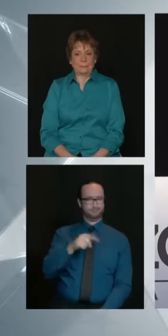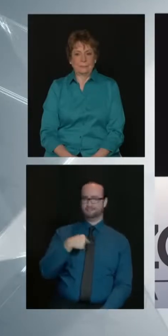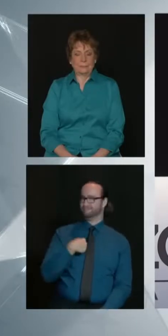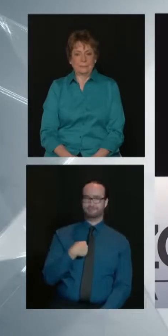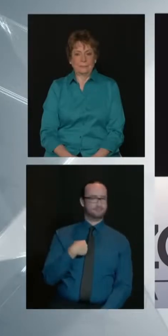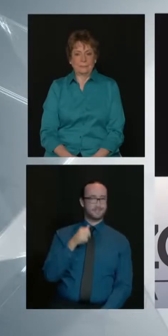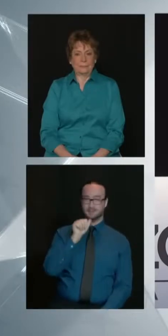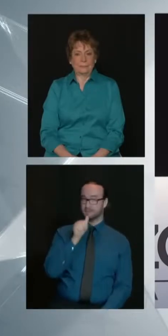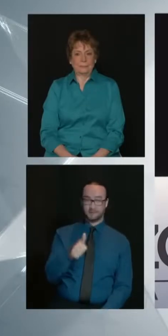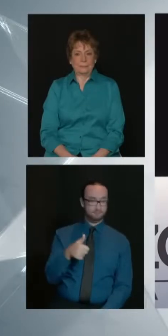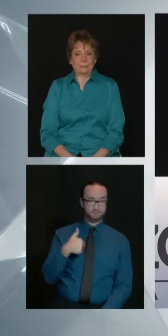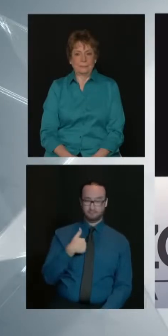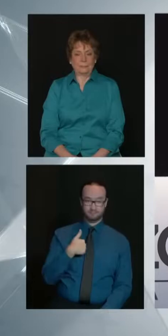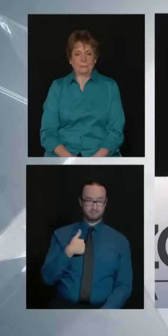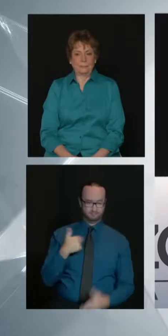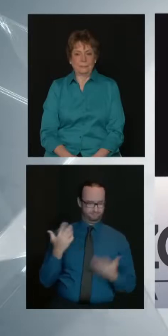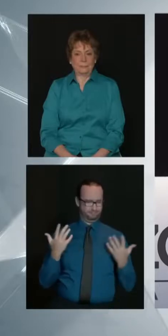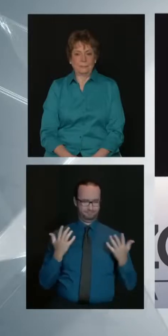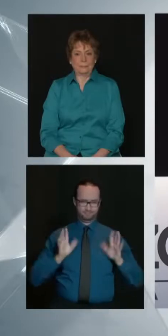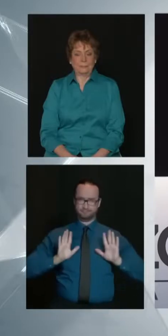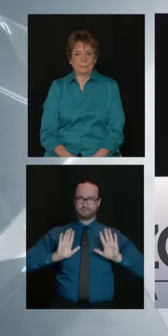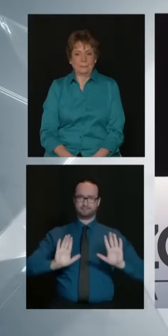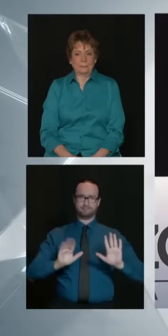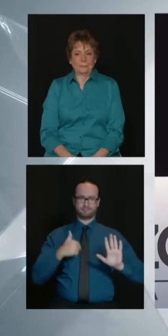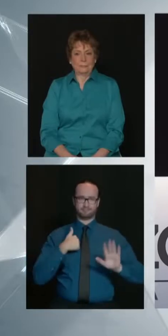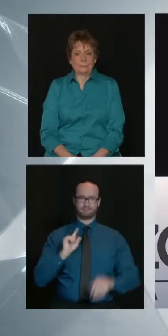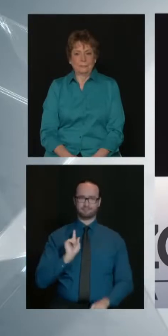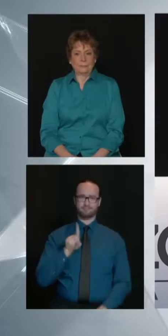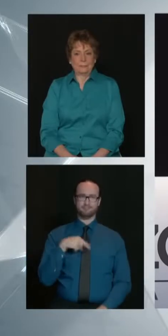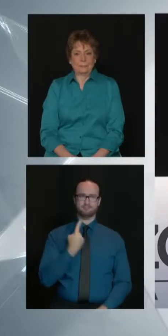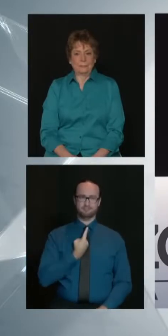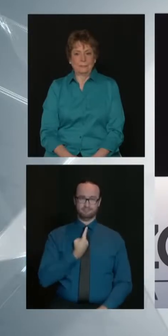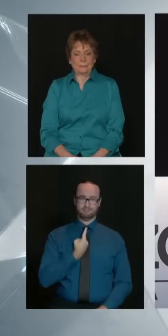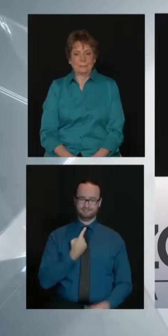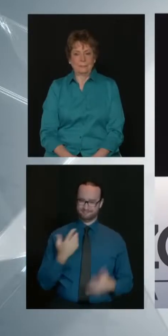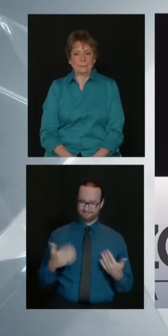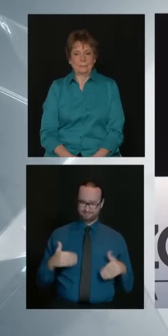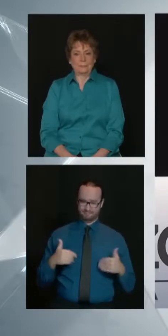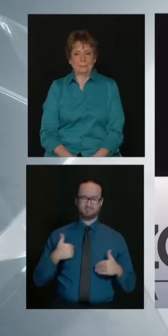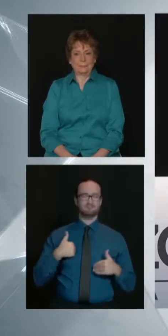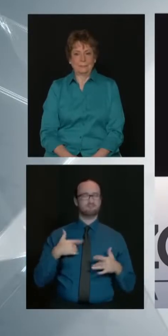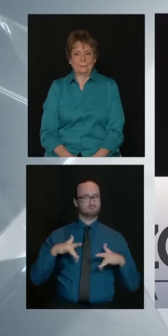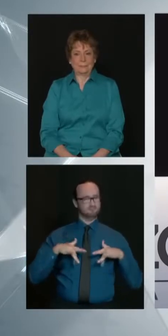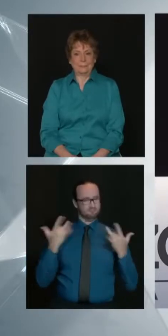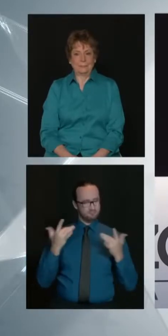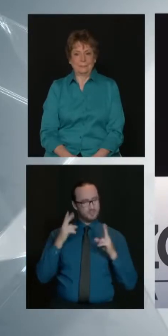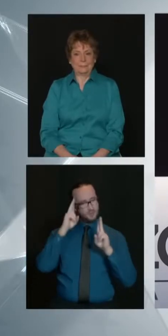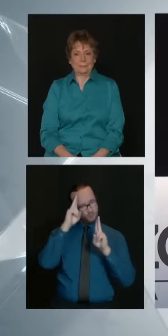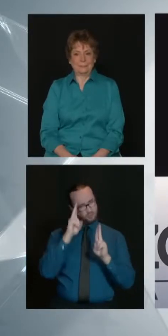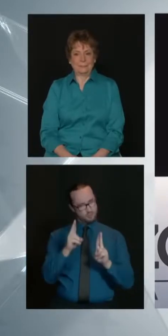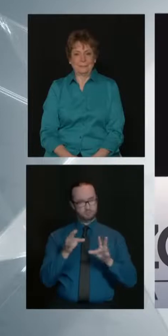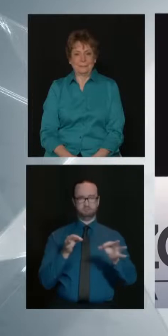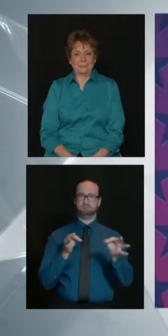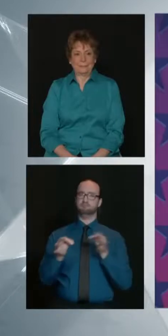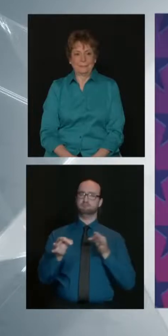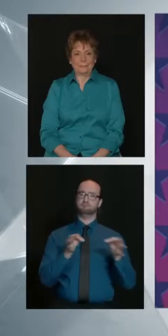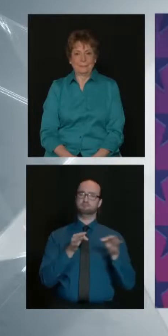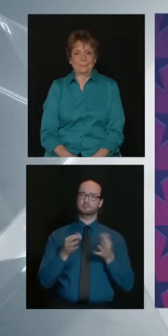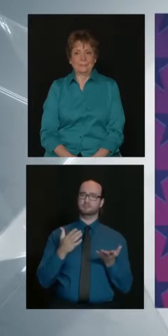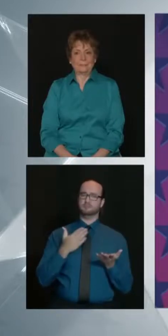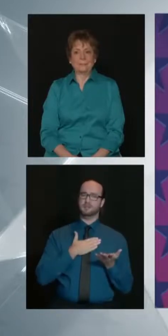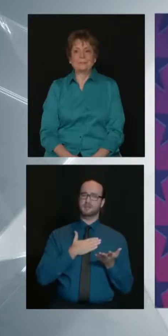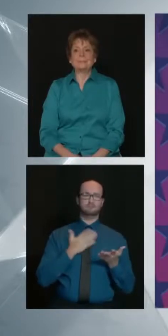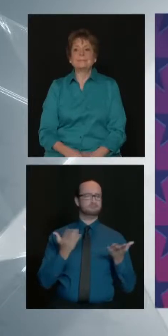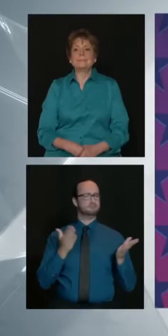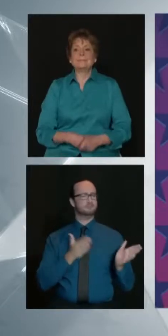to tell you about my plan to achieve freedom and peace for everyone. Thank you. Thank you very much. And for